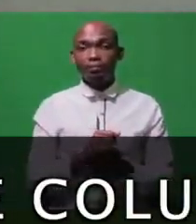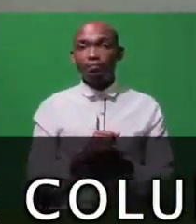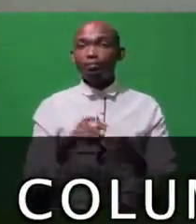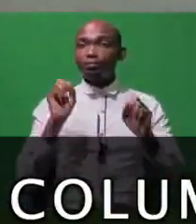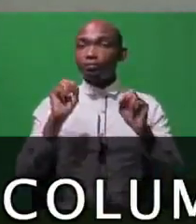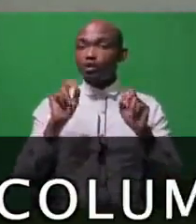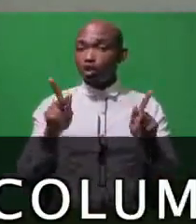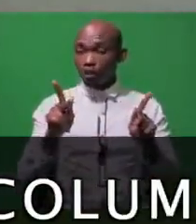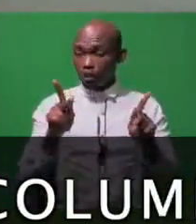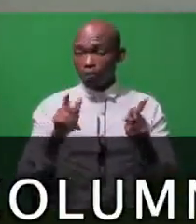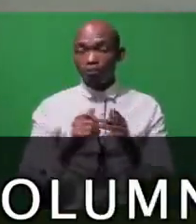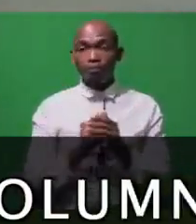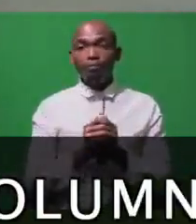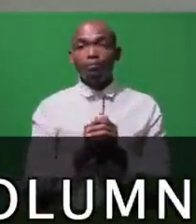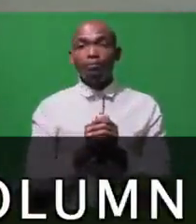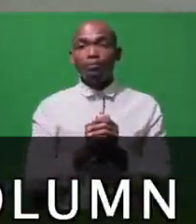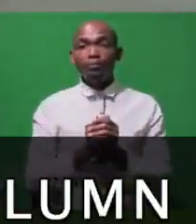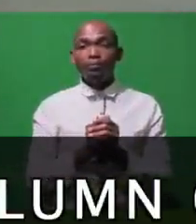Okay.